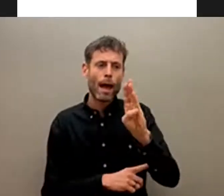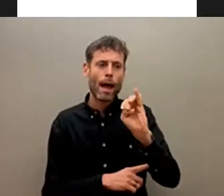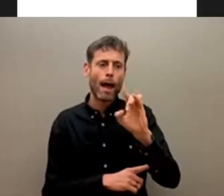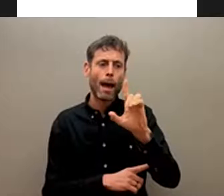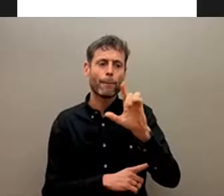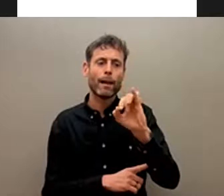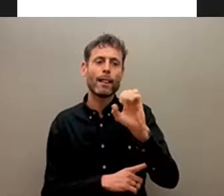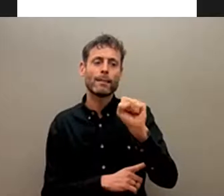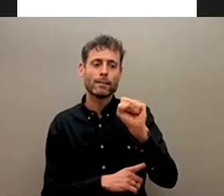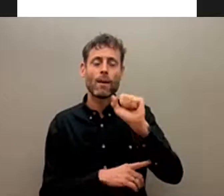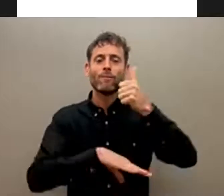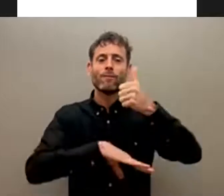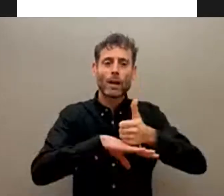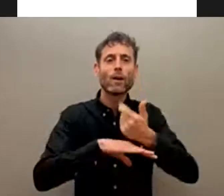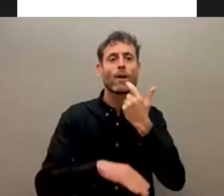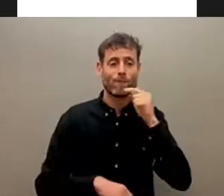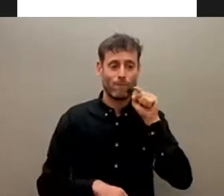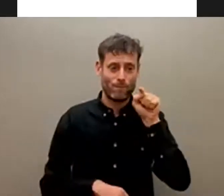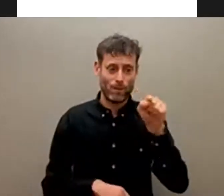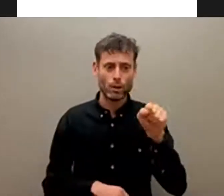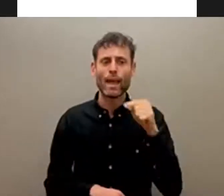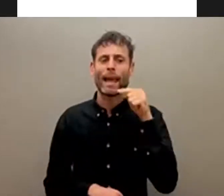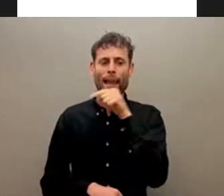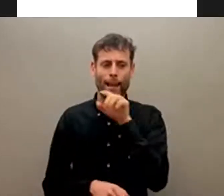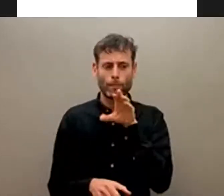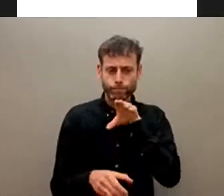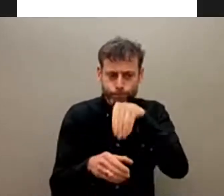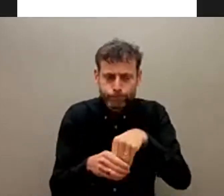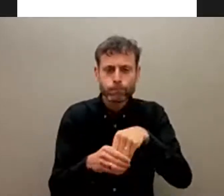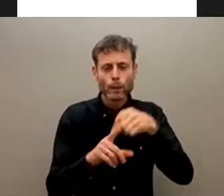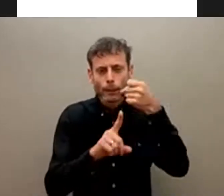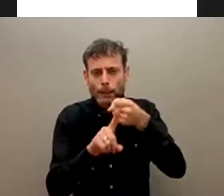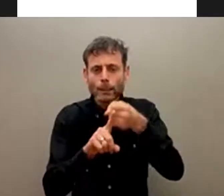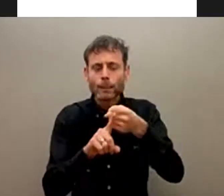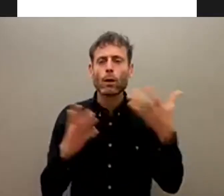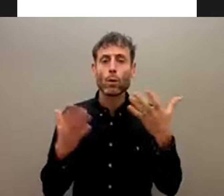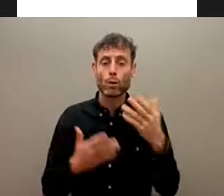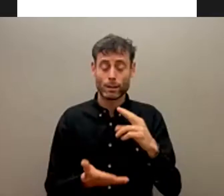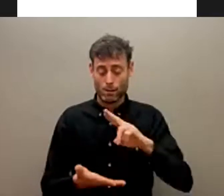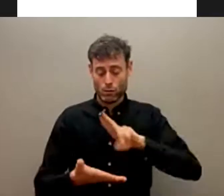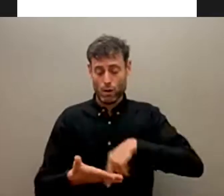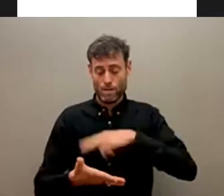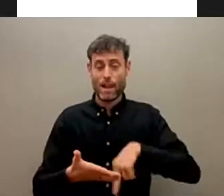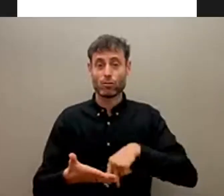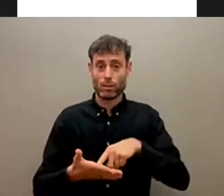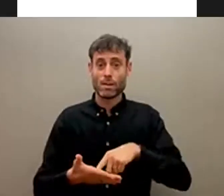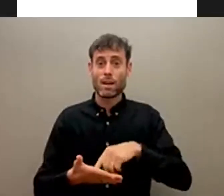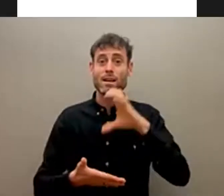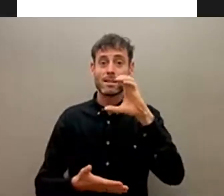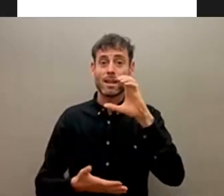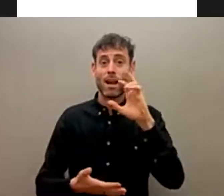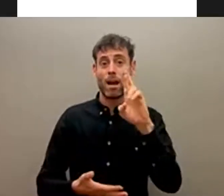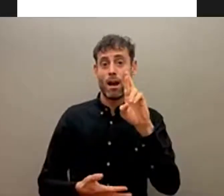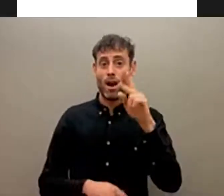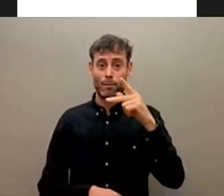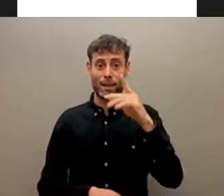Convention on the Rights of Persons with Disability. So Barendra, if I could just hand it over to you for your words